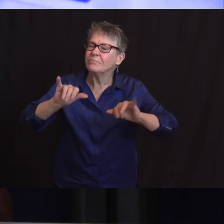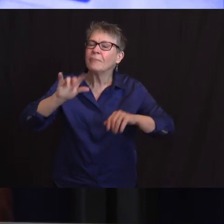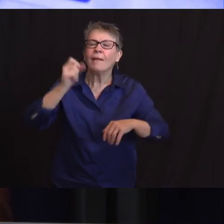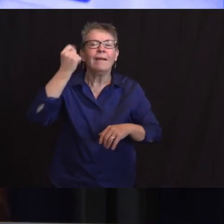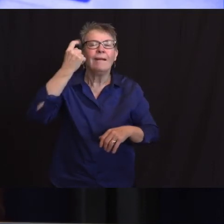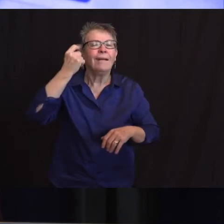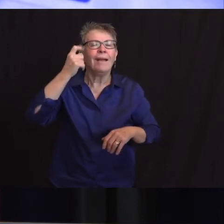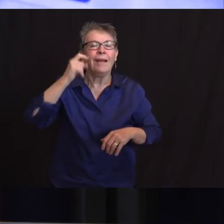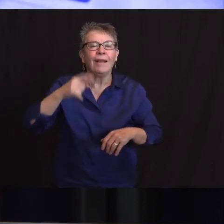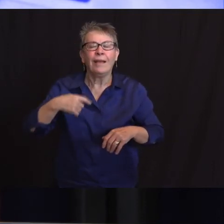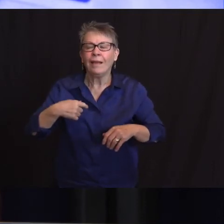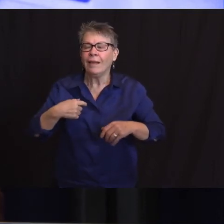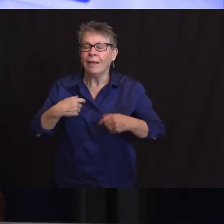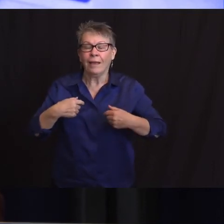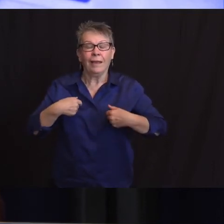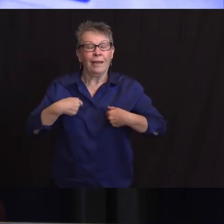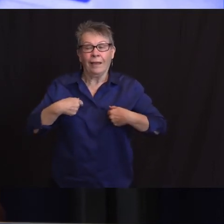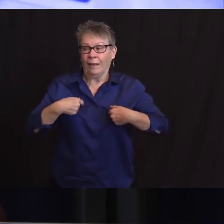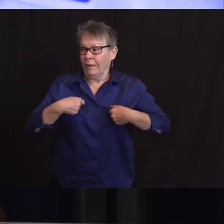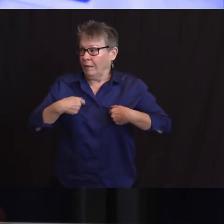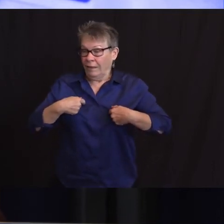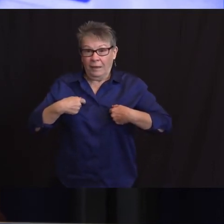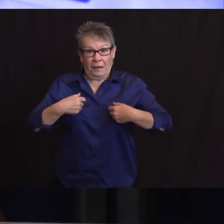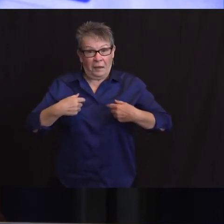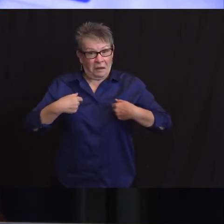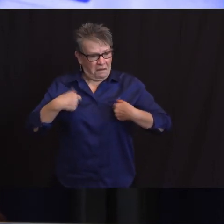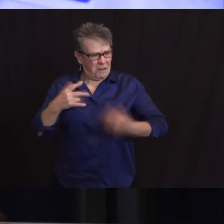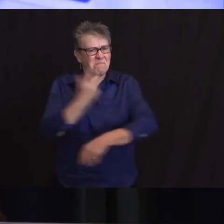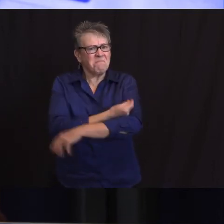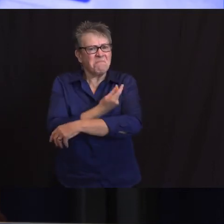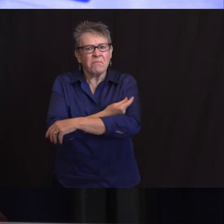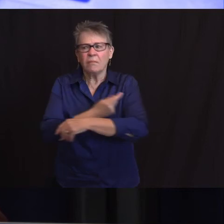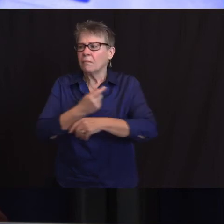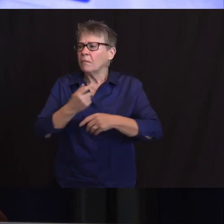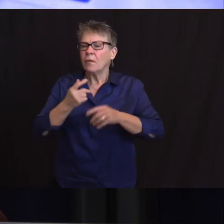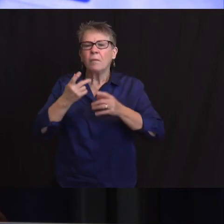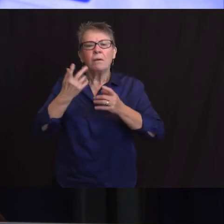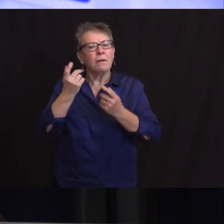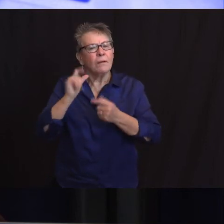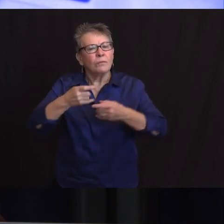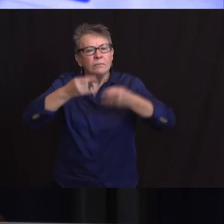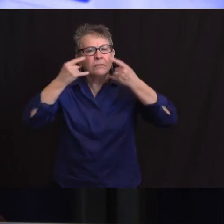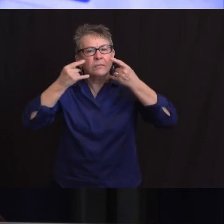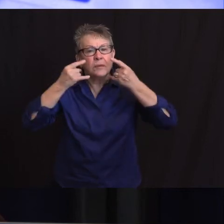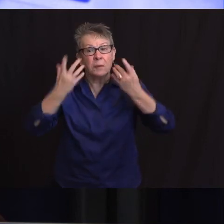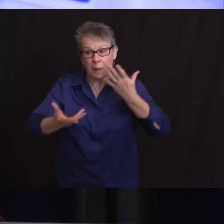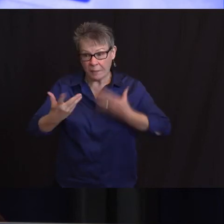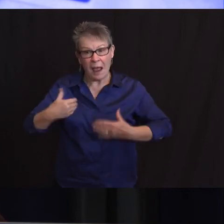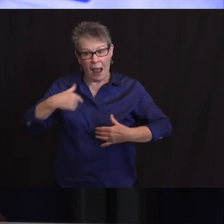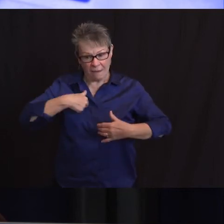from contracting the virus and then spreading the virus.